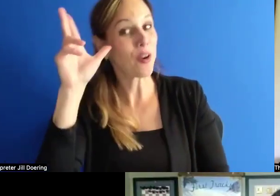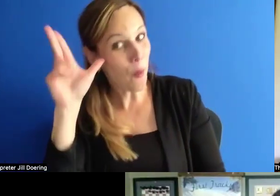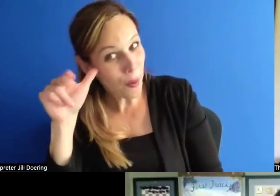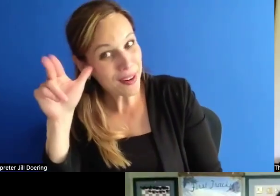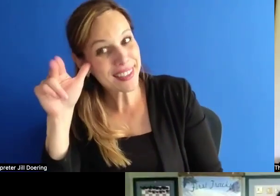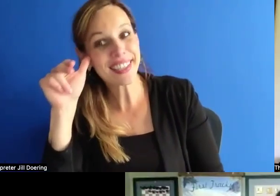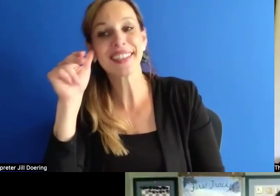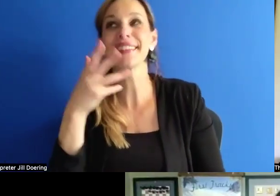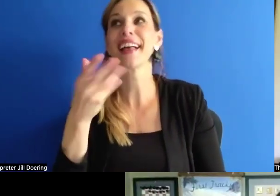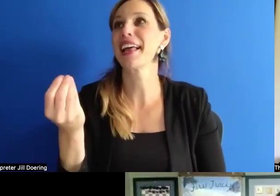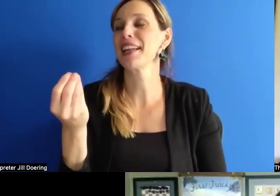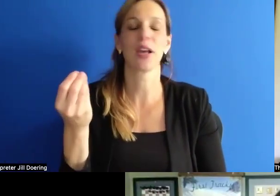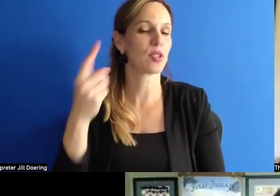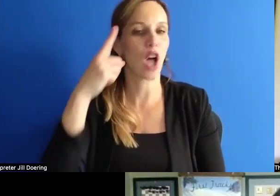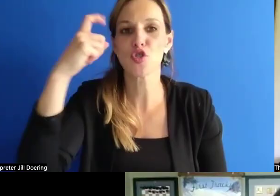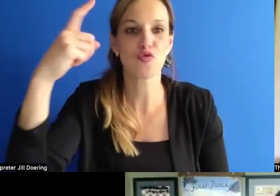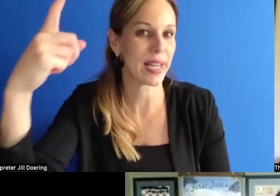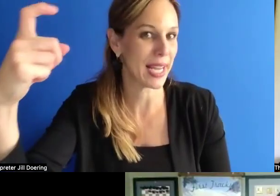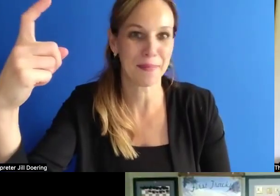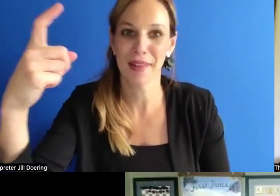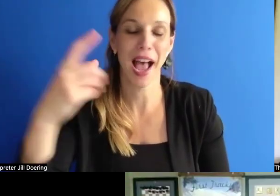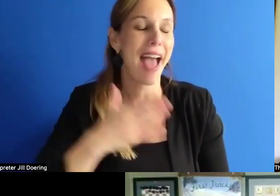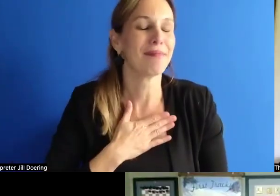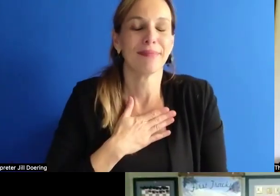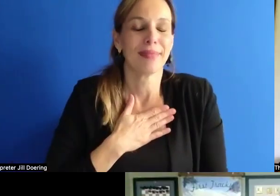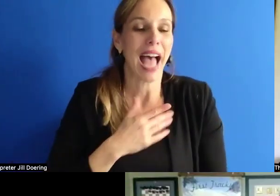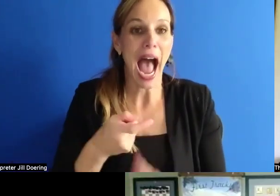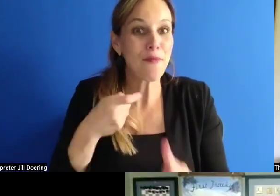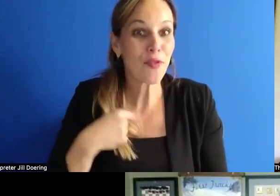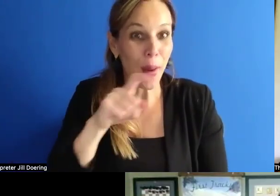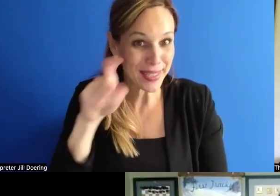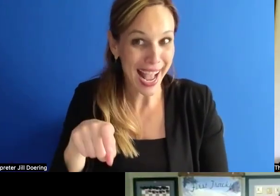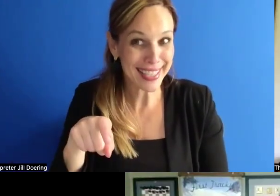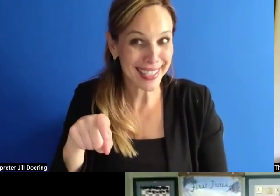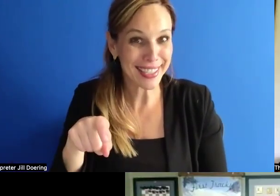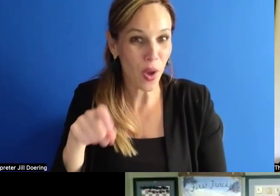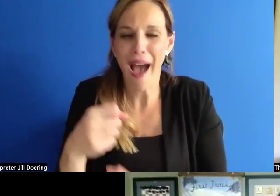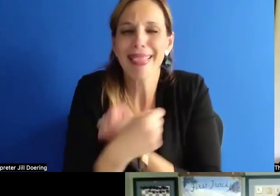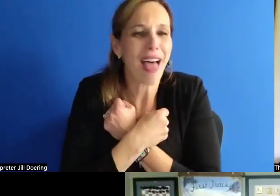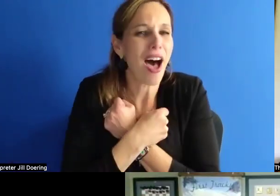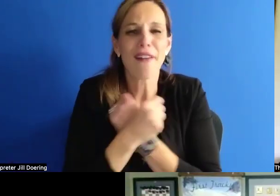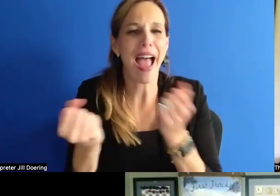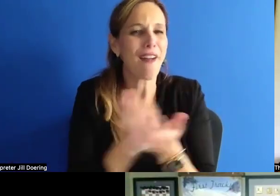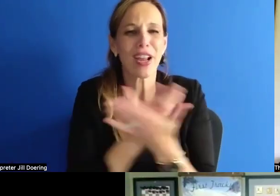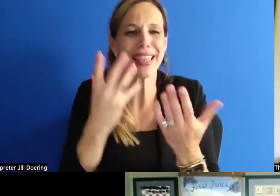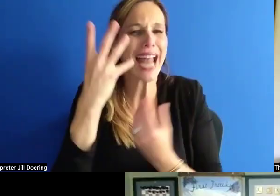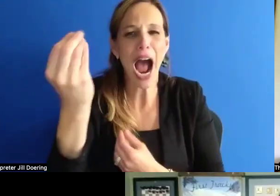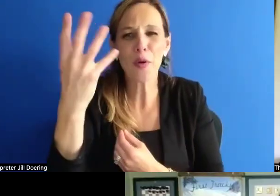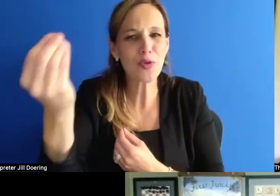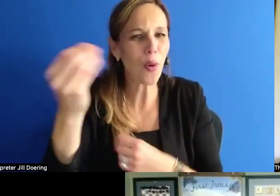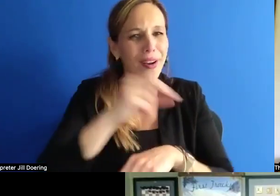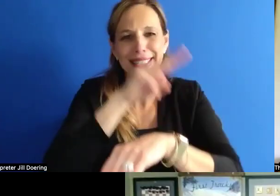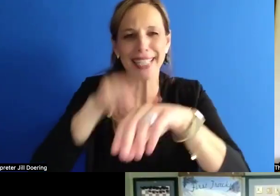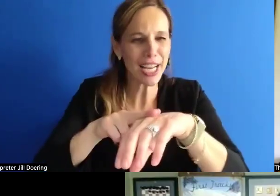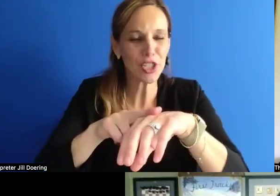and it was just a dream. I'm from Texas, so I love anything outdoors, nature, and